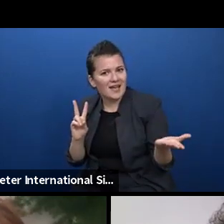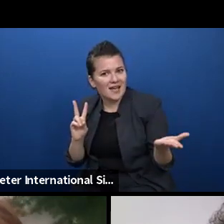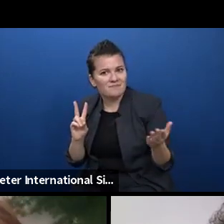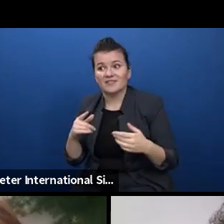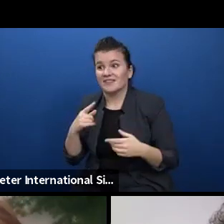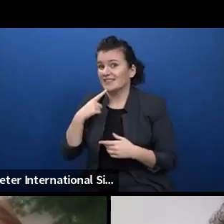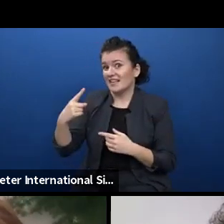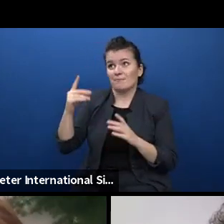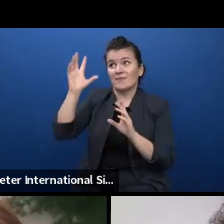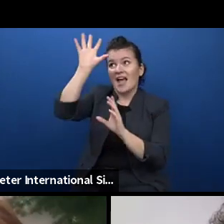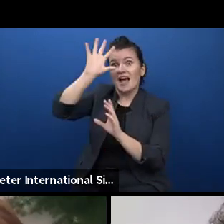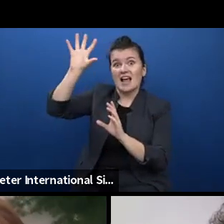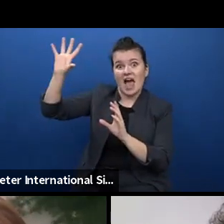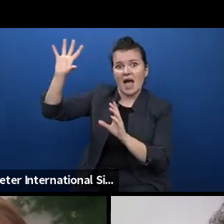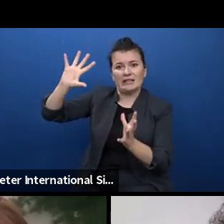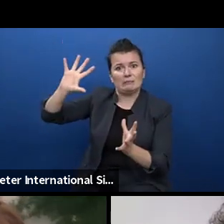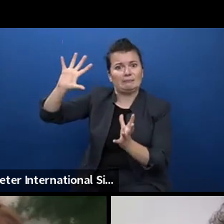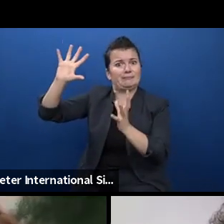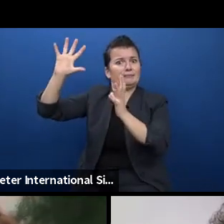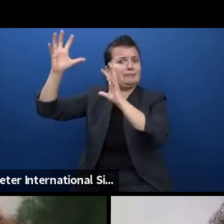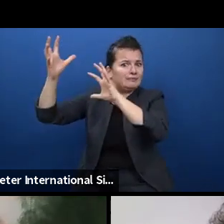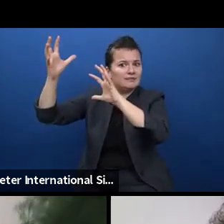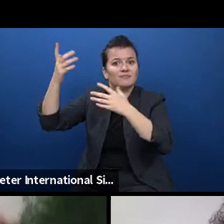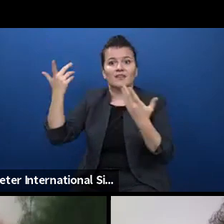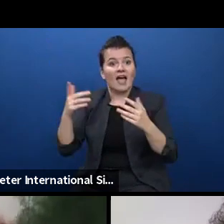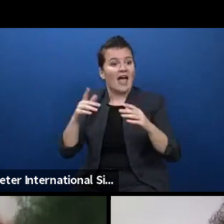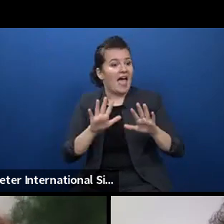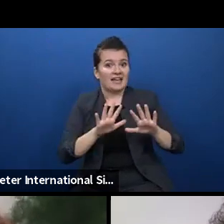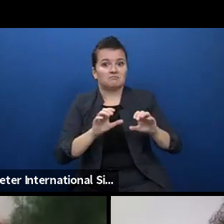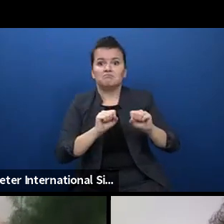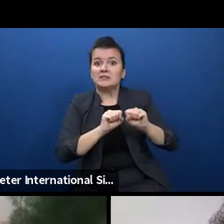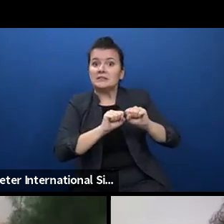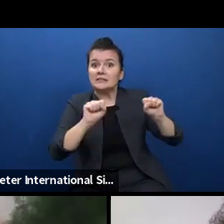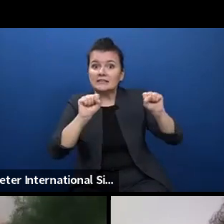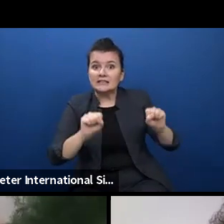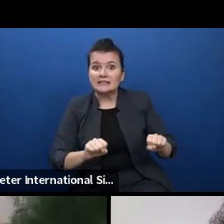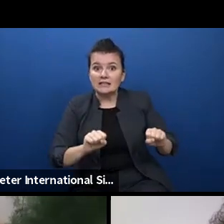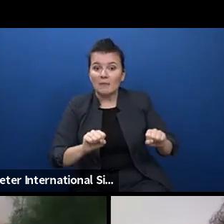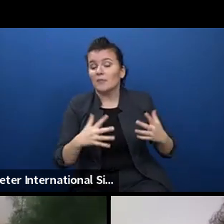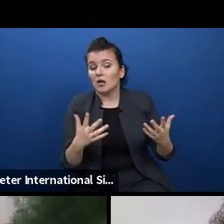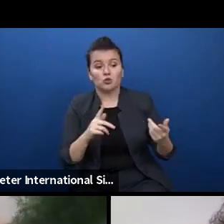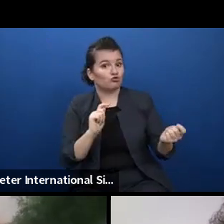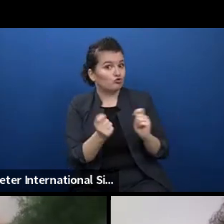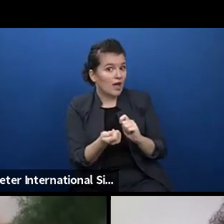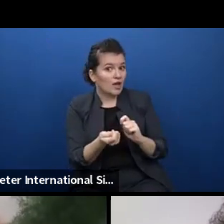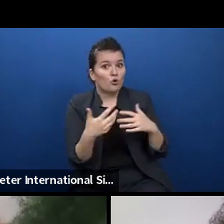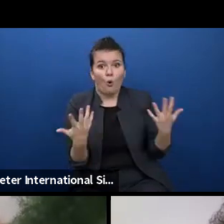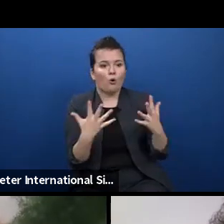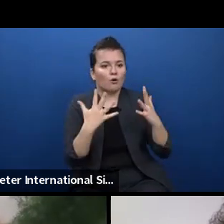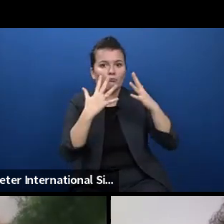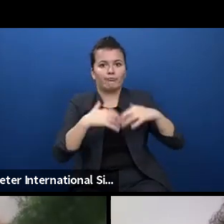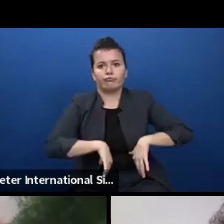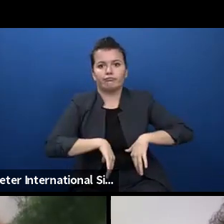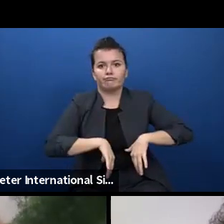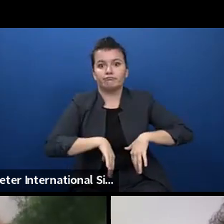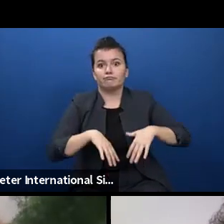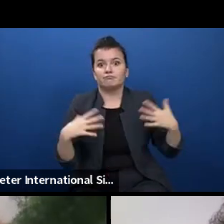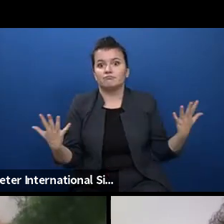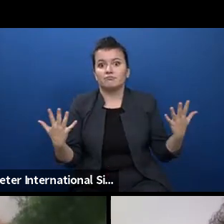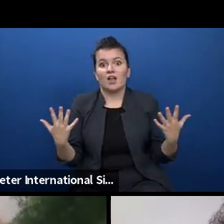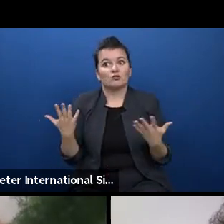climate crisis, the system will change or it will end. So that is quite a strong